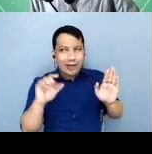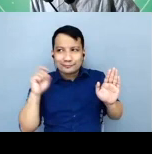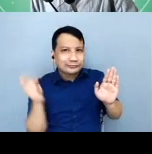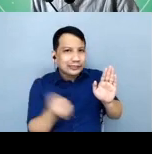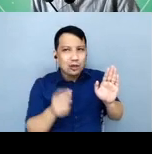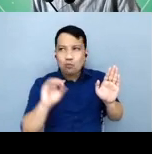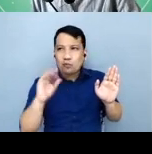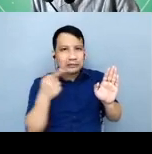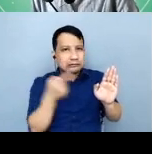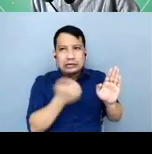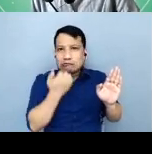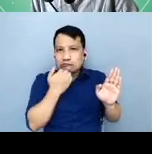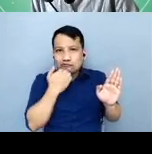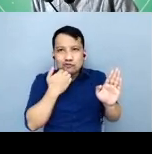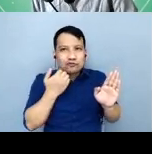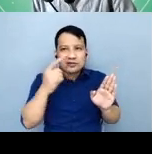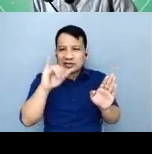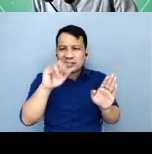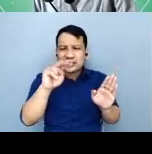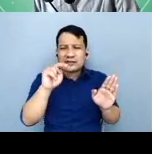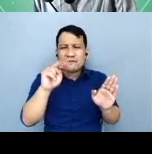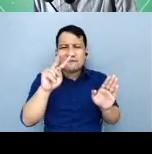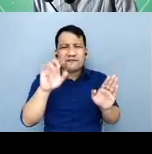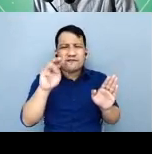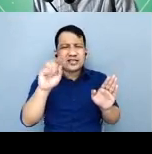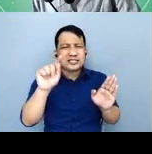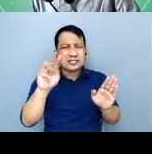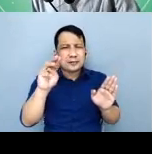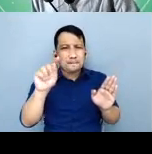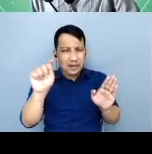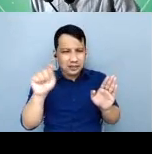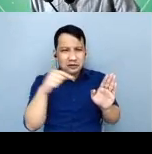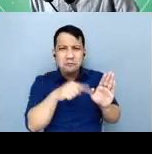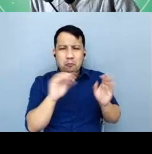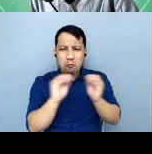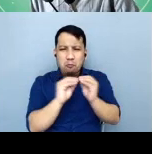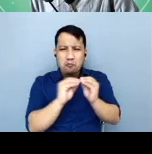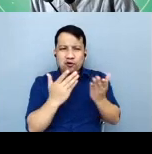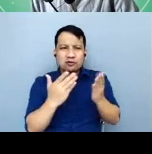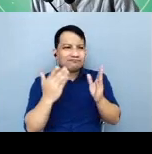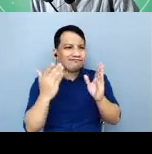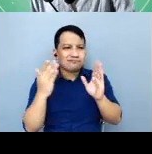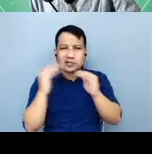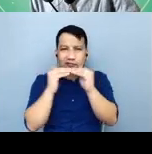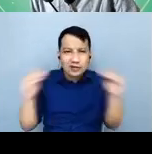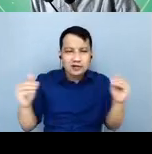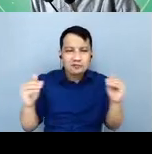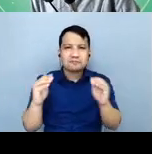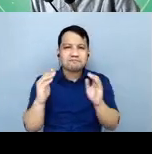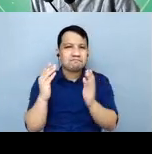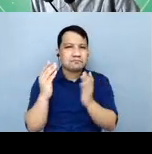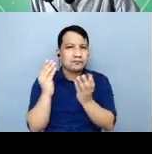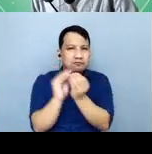the right investments and changes to their system, to their products, and only makes nominal or face value adjustments in order to